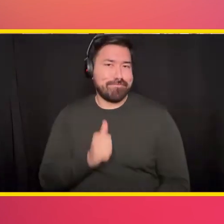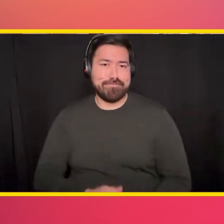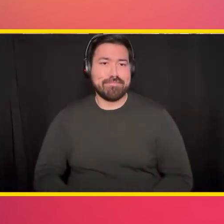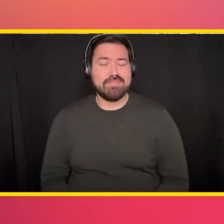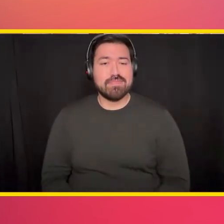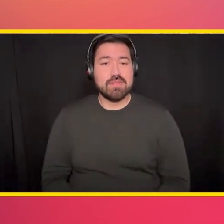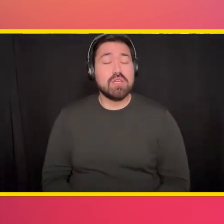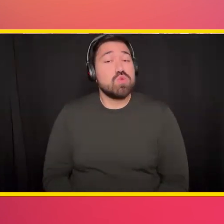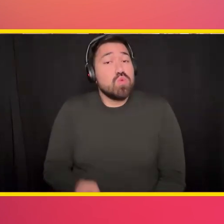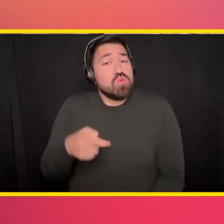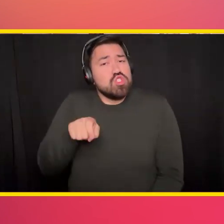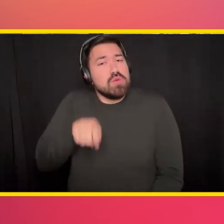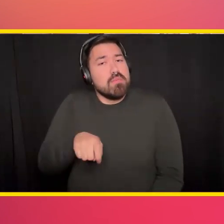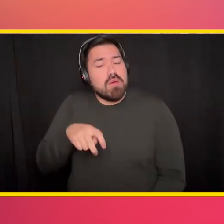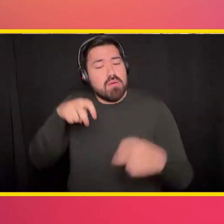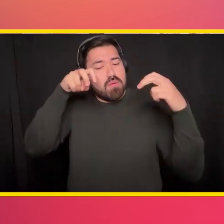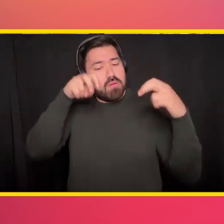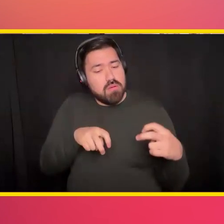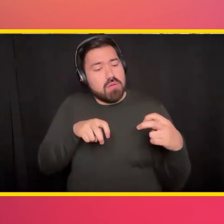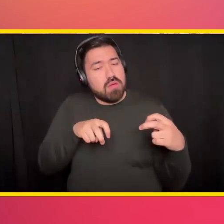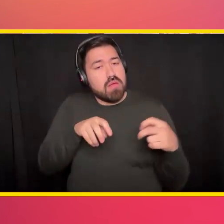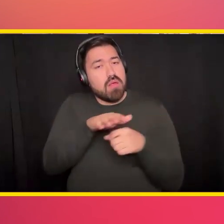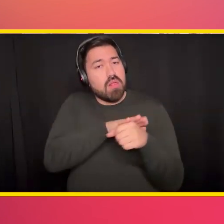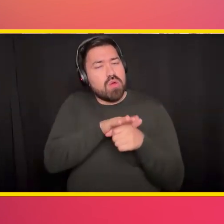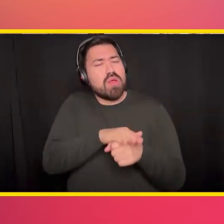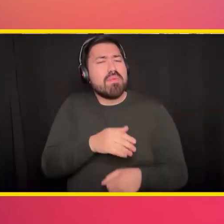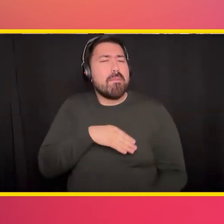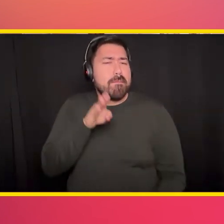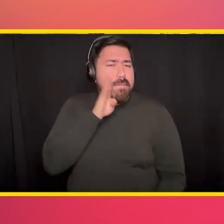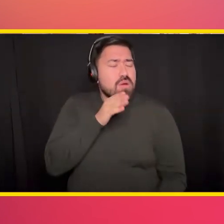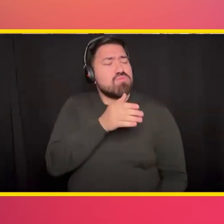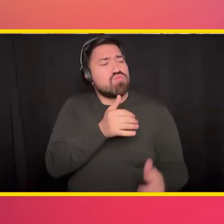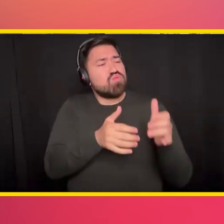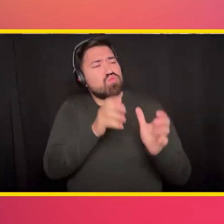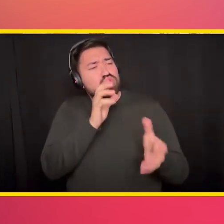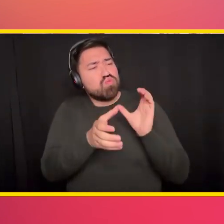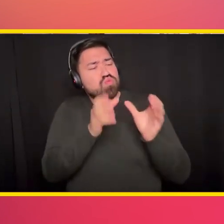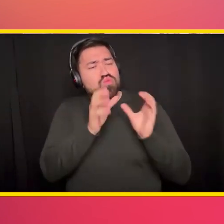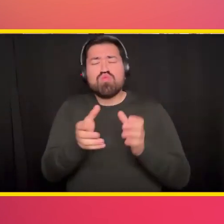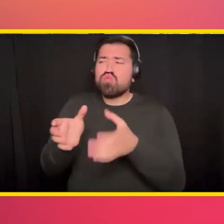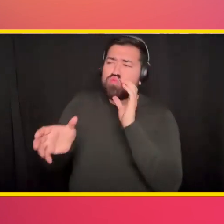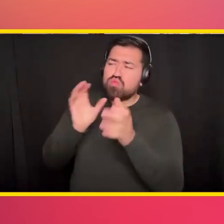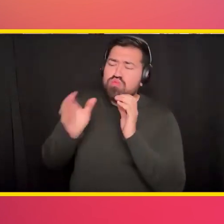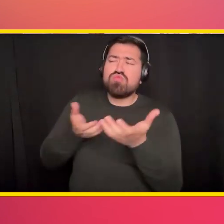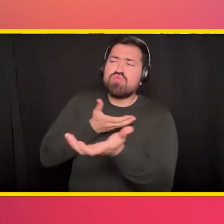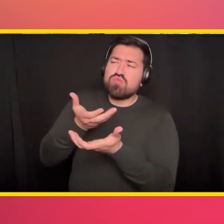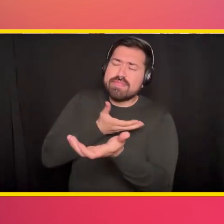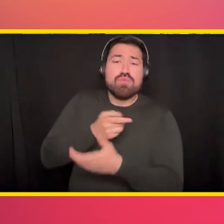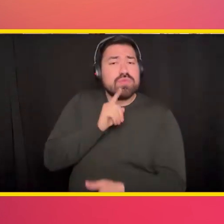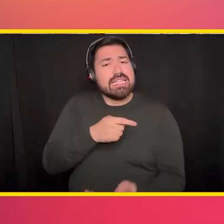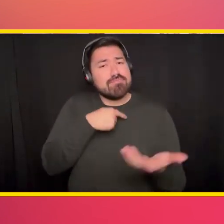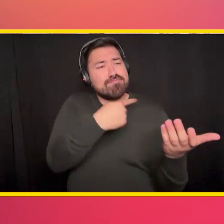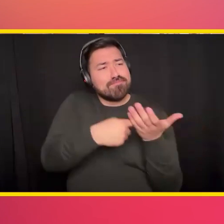to sit down at our local and have a beer with someone with a different viewpoint, and talk to